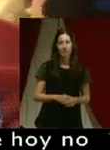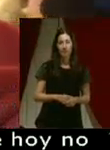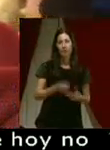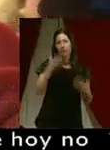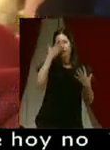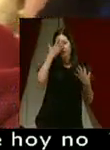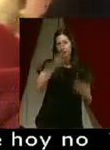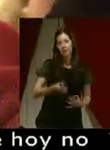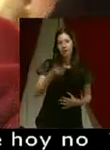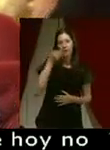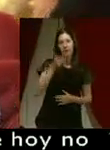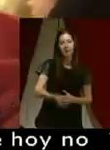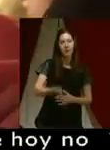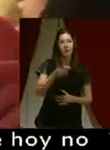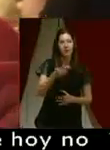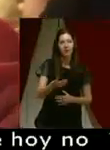lunch.